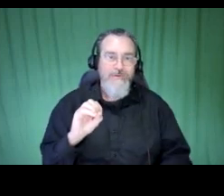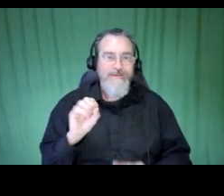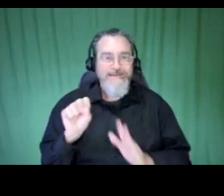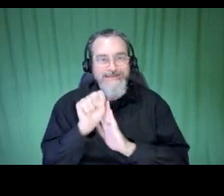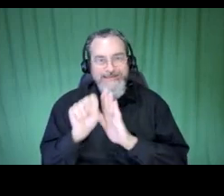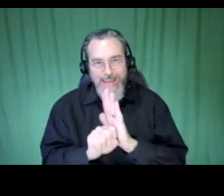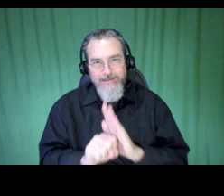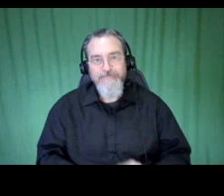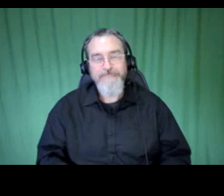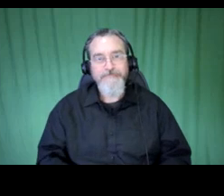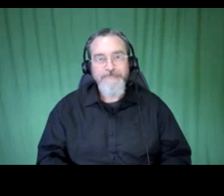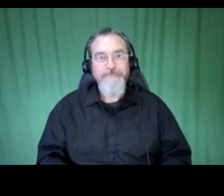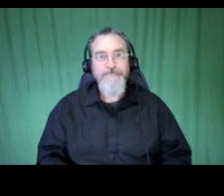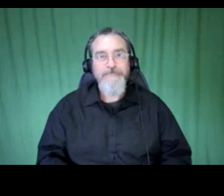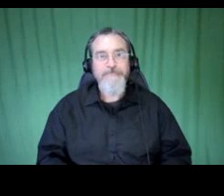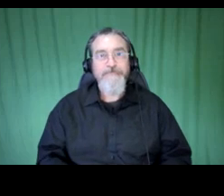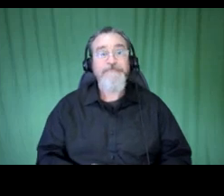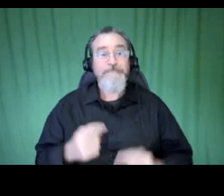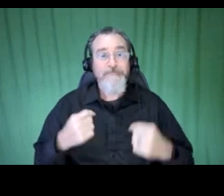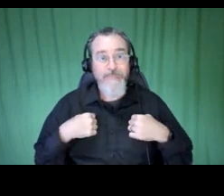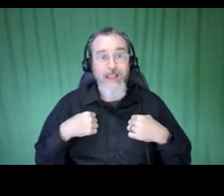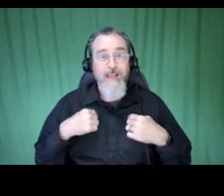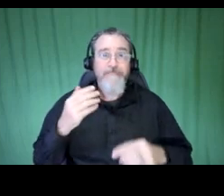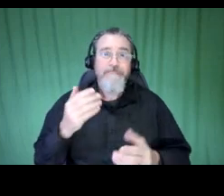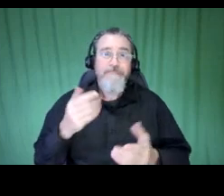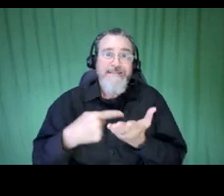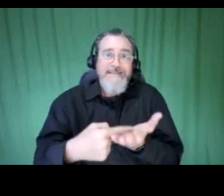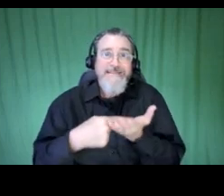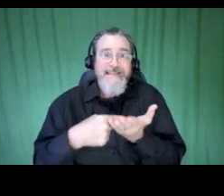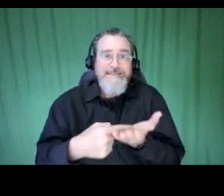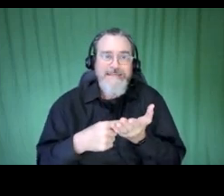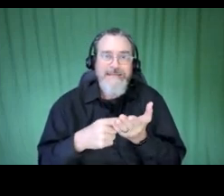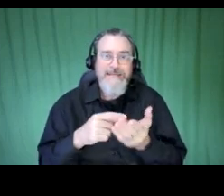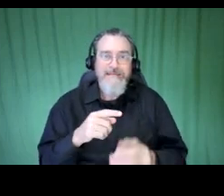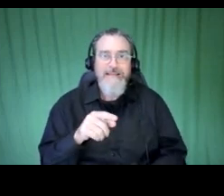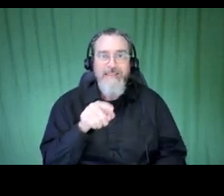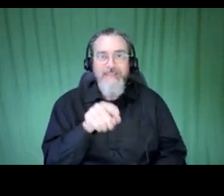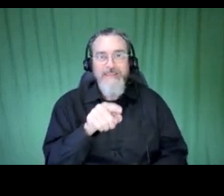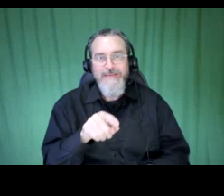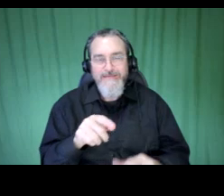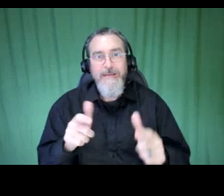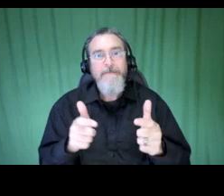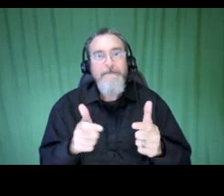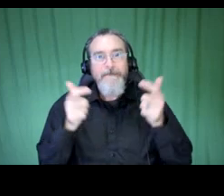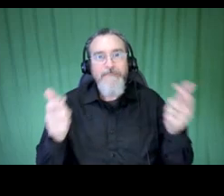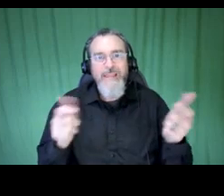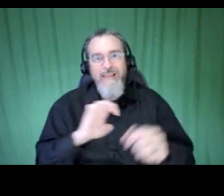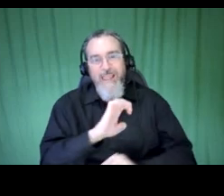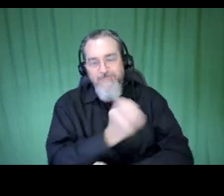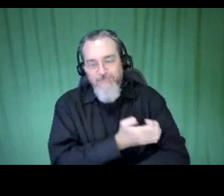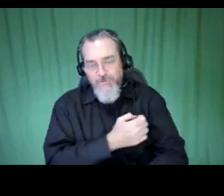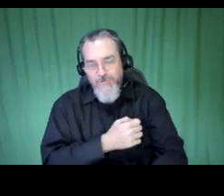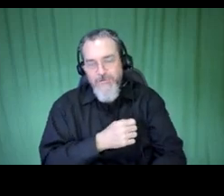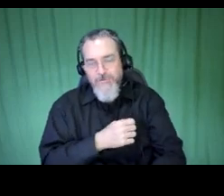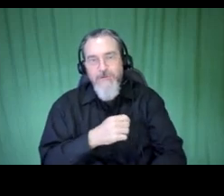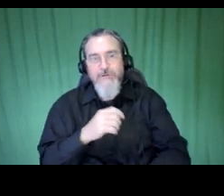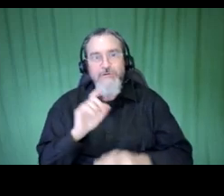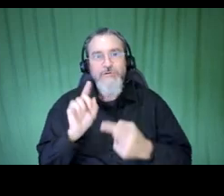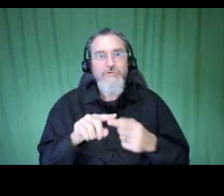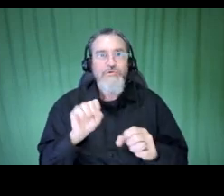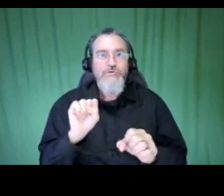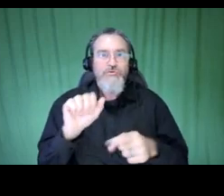Engineering. And today I'm going to be talking about this huge effort we put together as a team to train a climate-ready